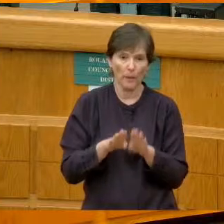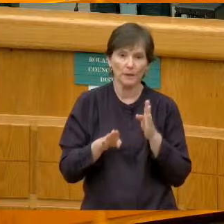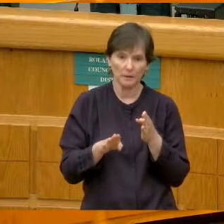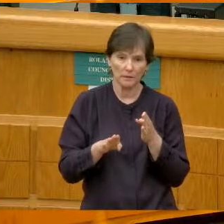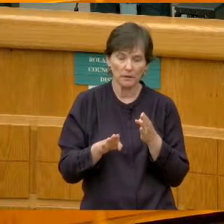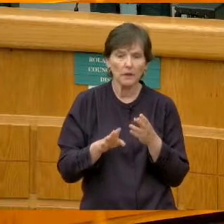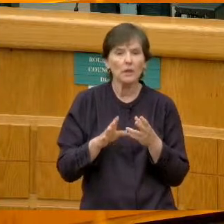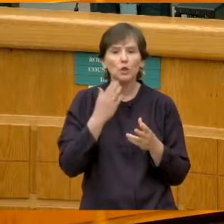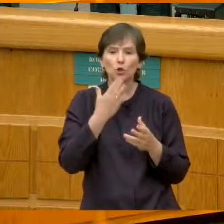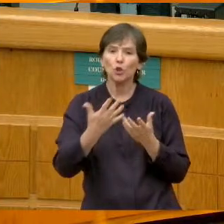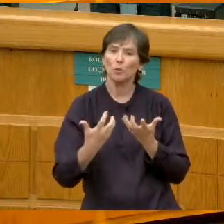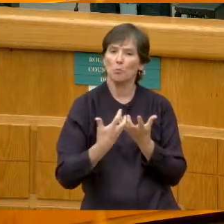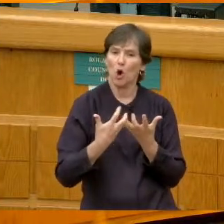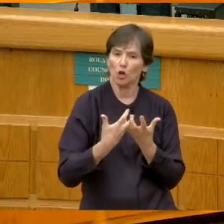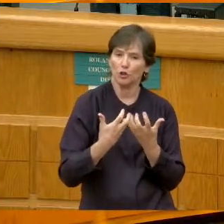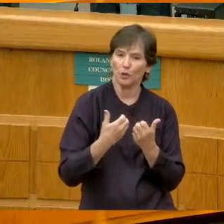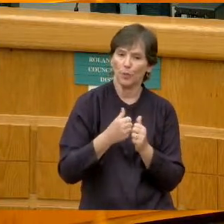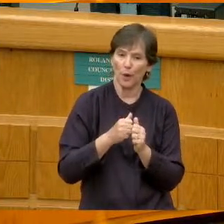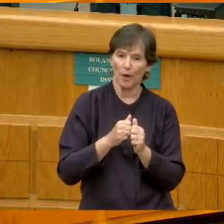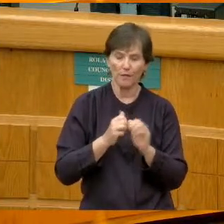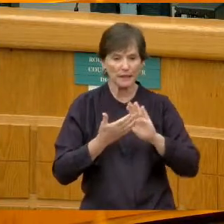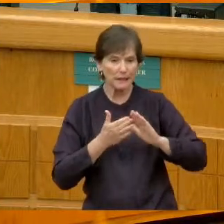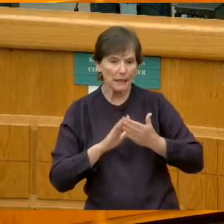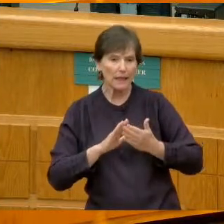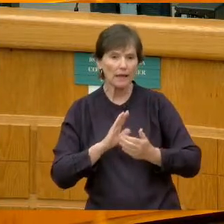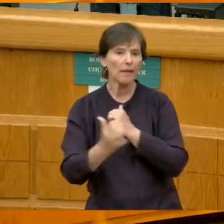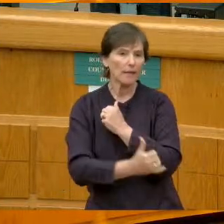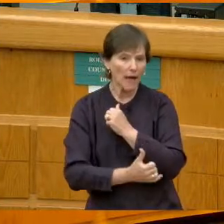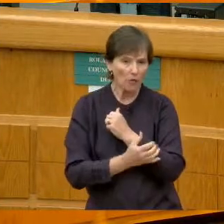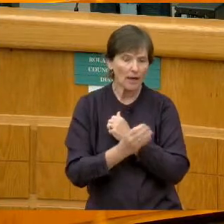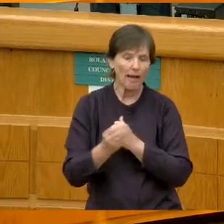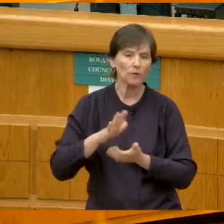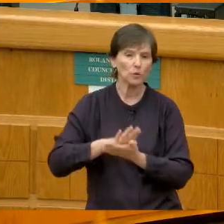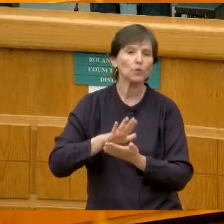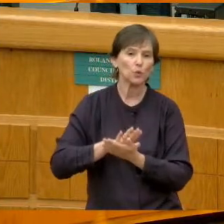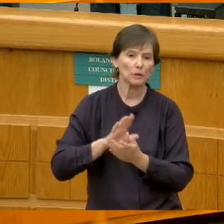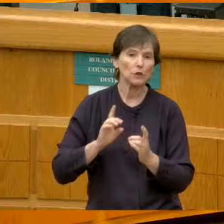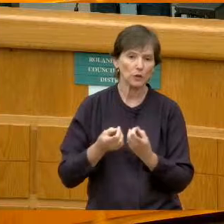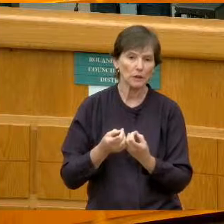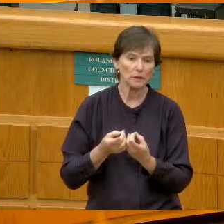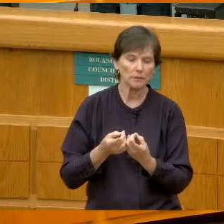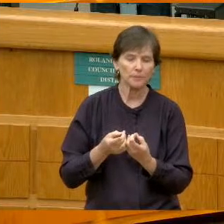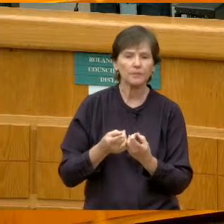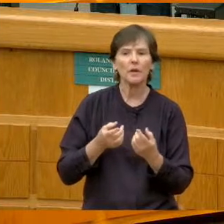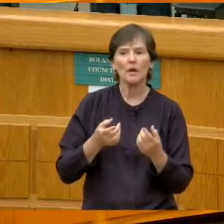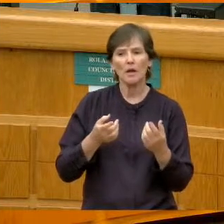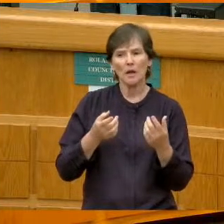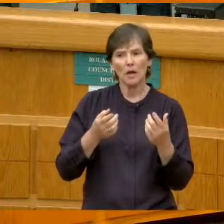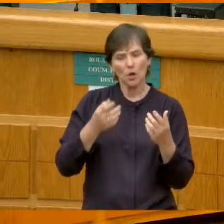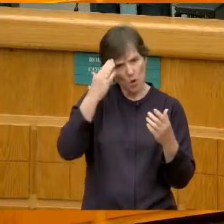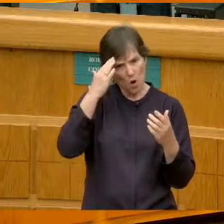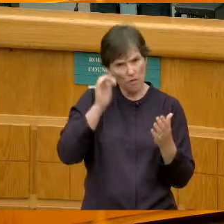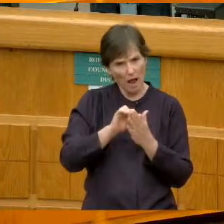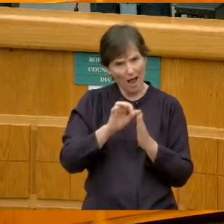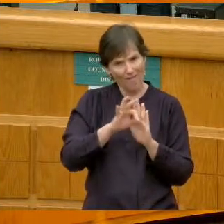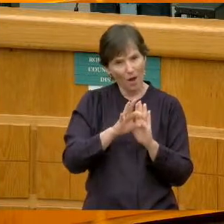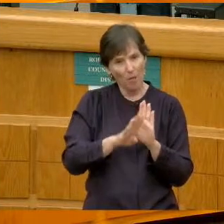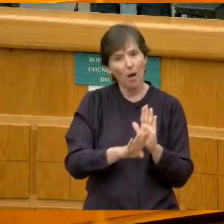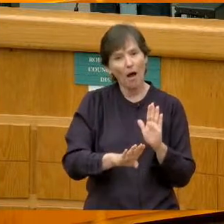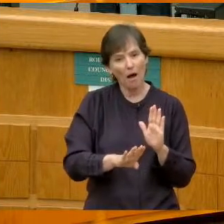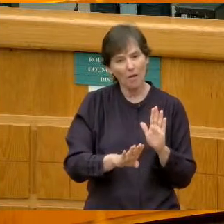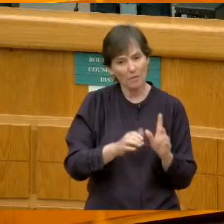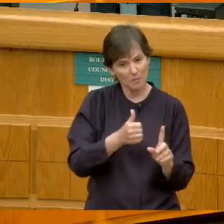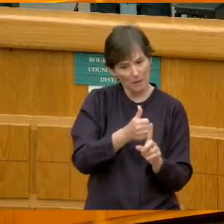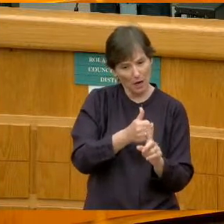good partnership. Flower Bluff, I might add, did want to have and they have called an emergency